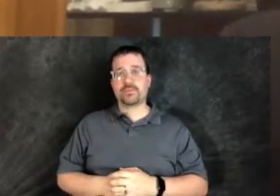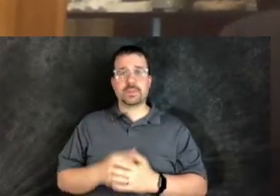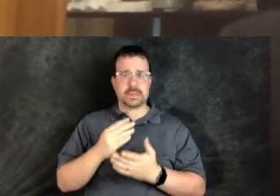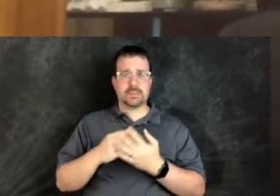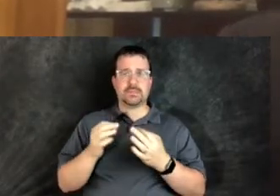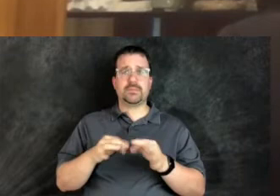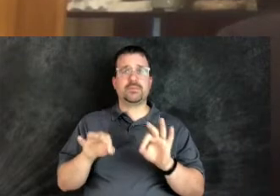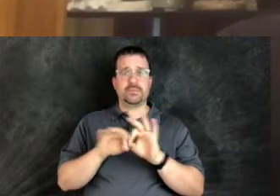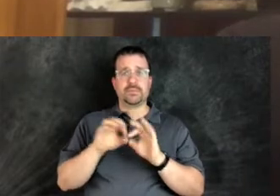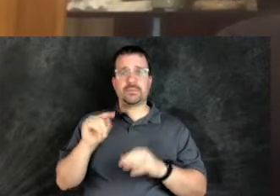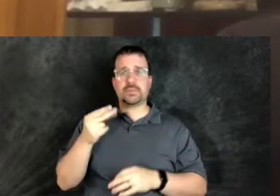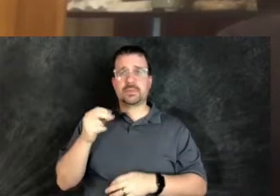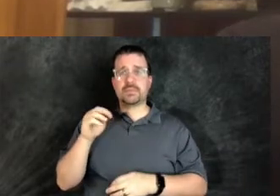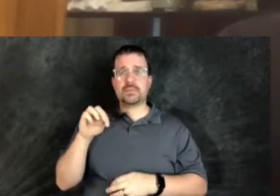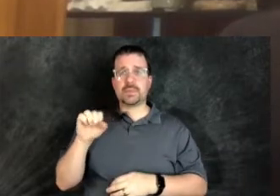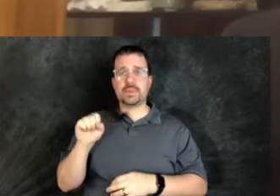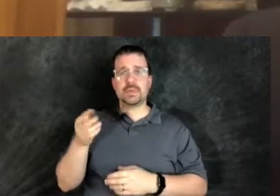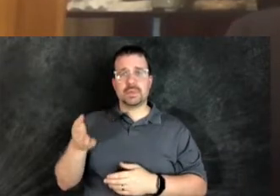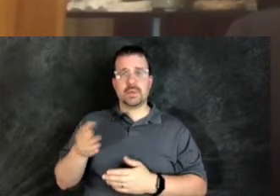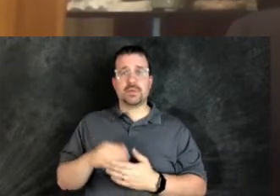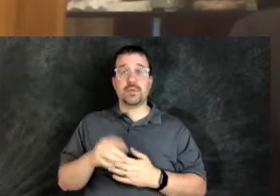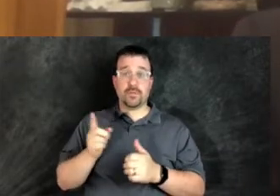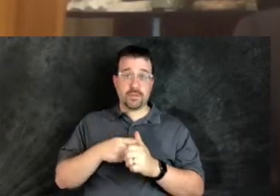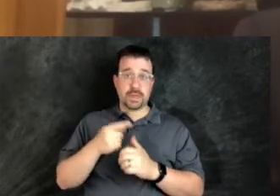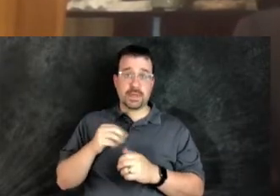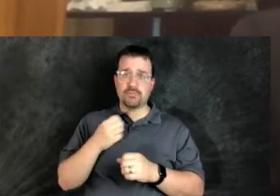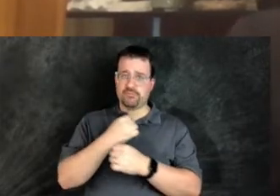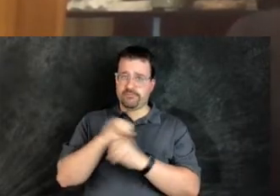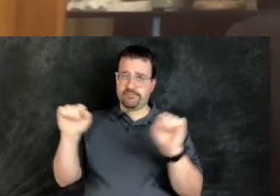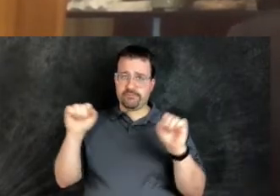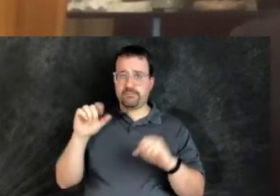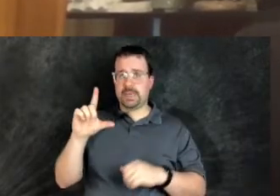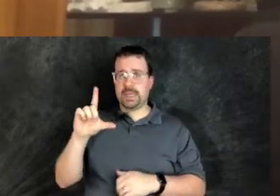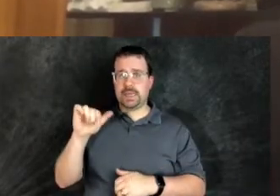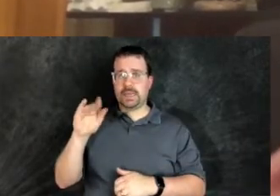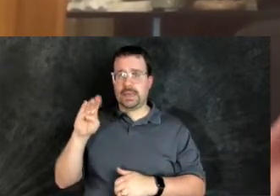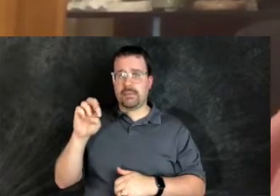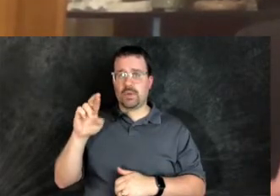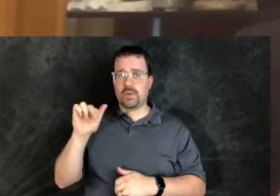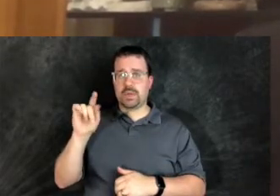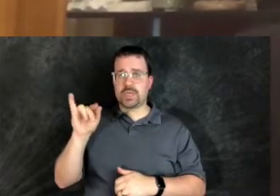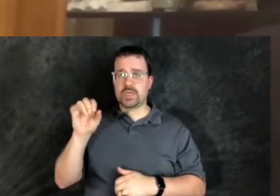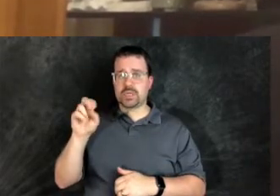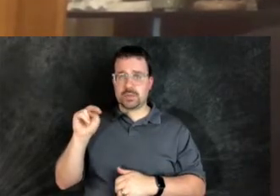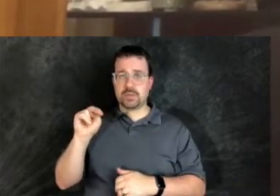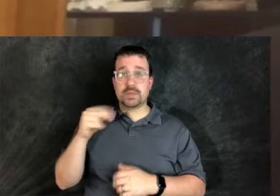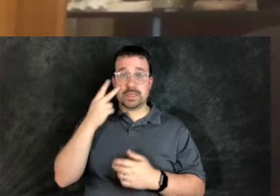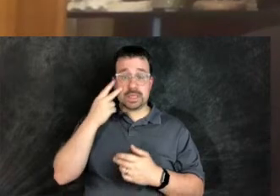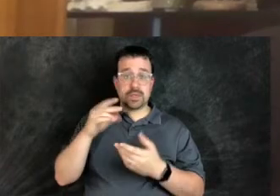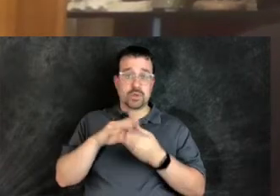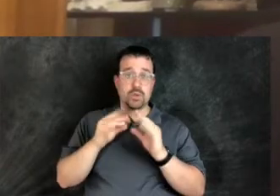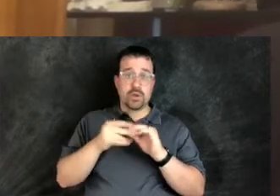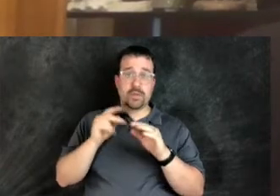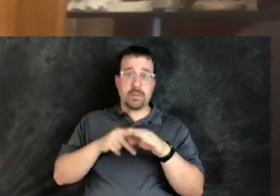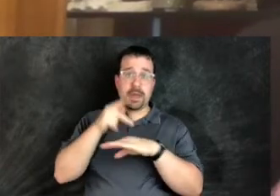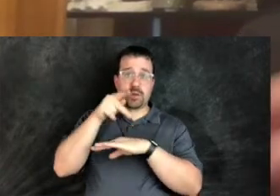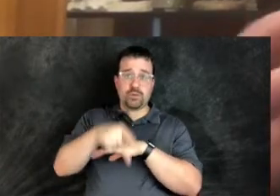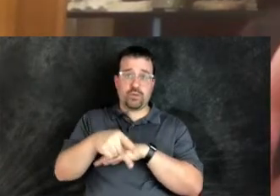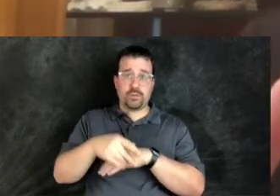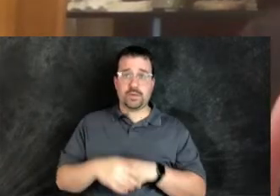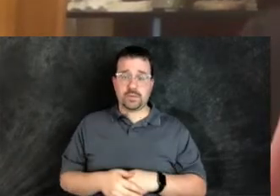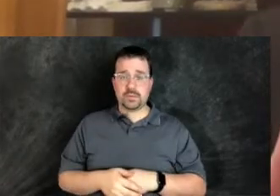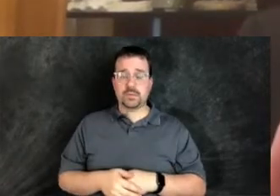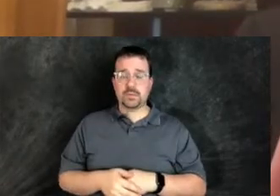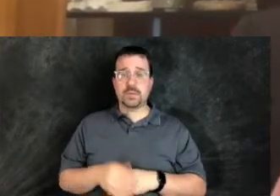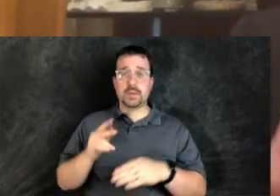key themes. The first theme was liberation. And we see that in the story of the Passover. In